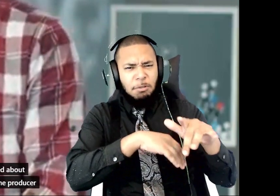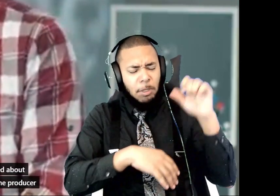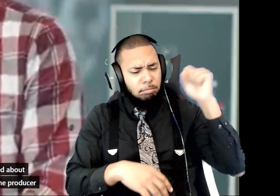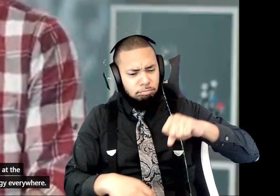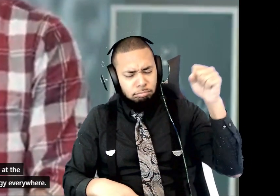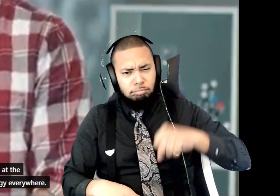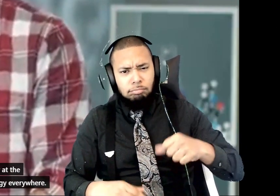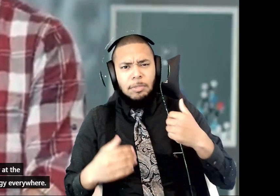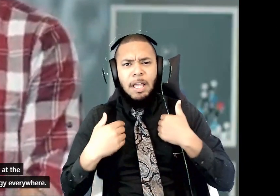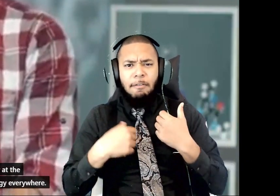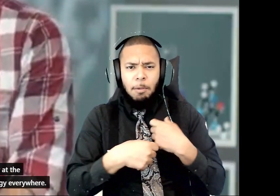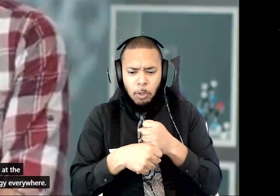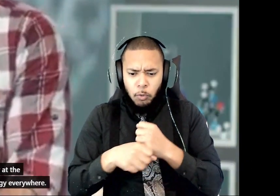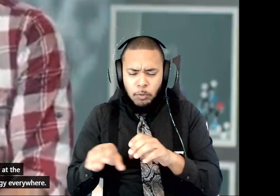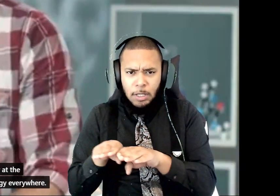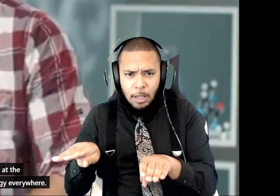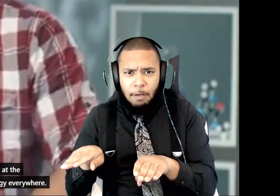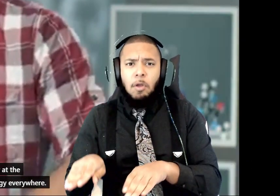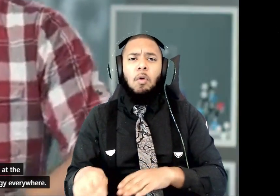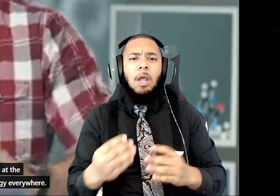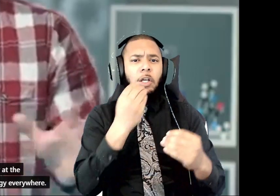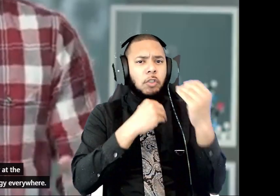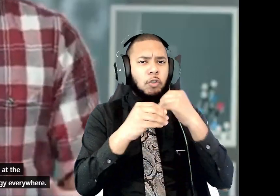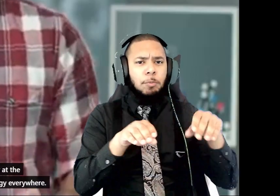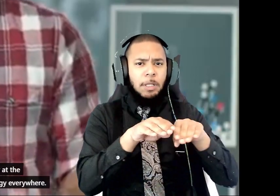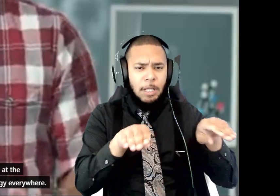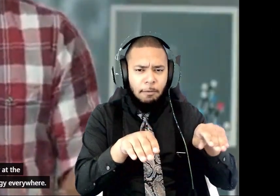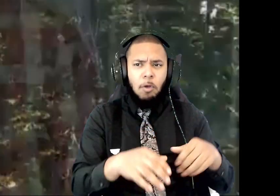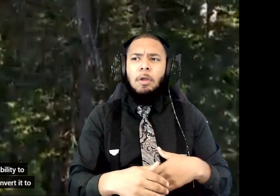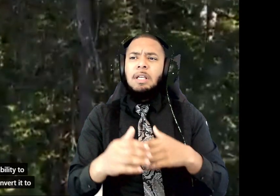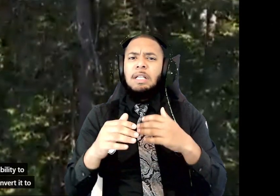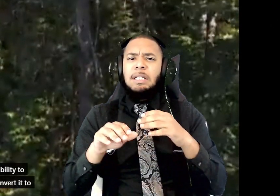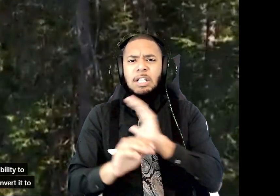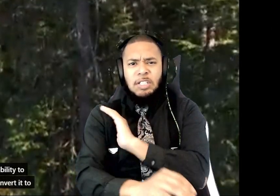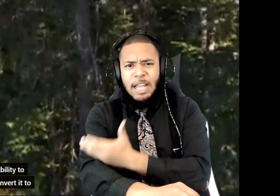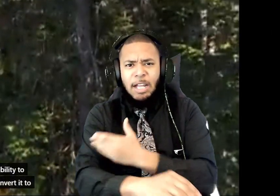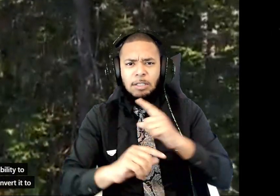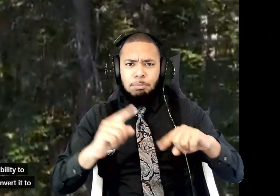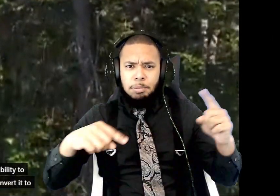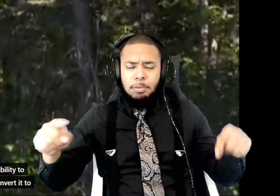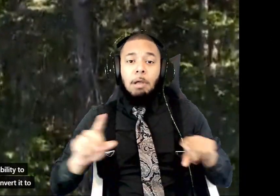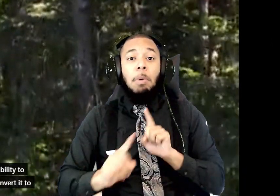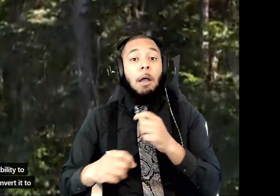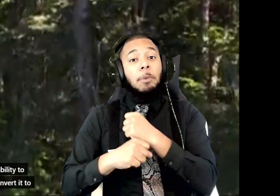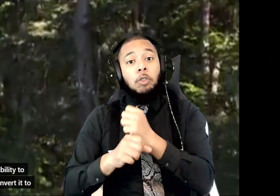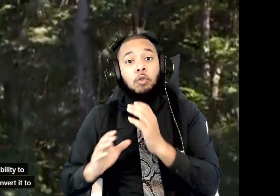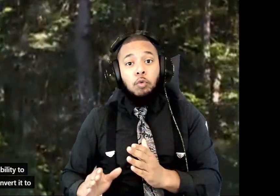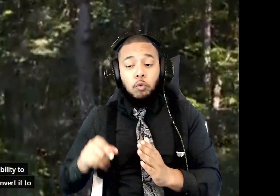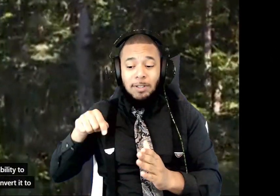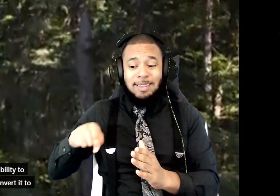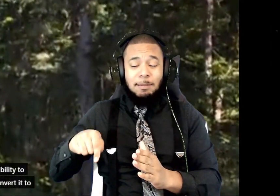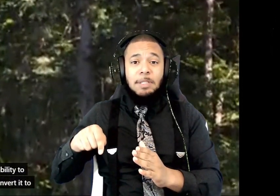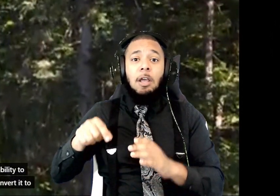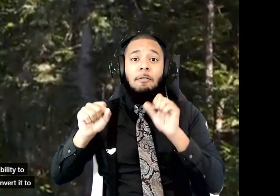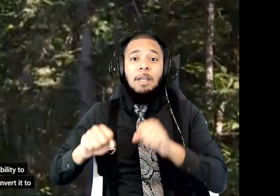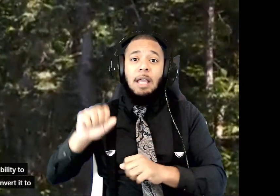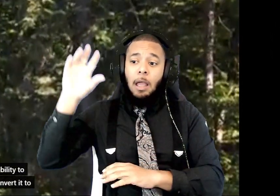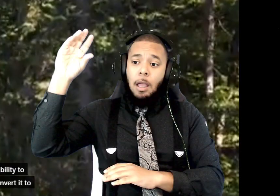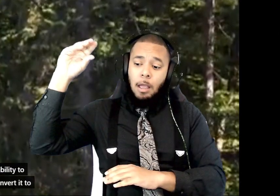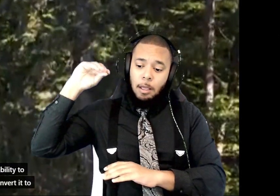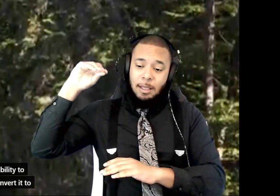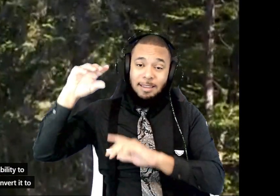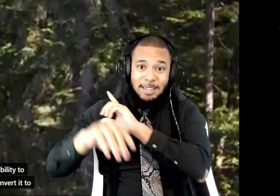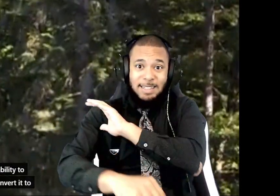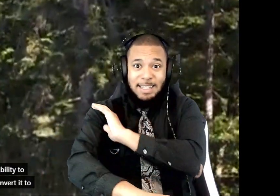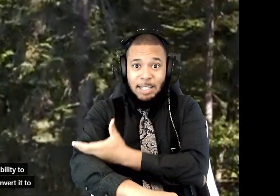at the producer level, and there's energy at the consumer level, and there's energy everywhere. But producers have the ability to harness that energy